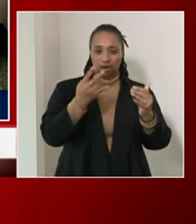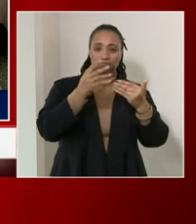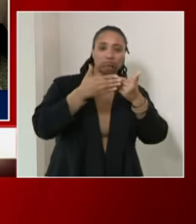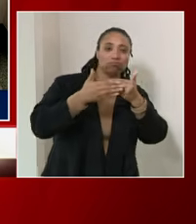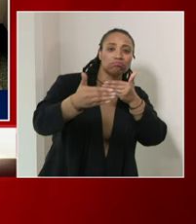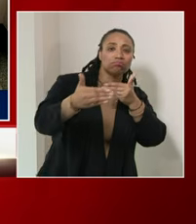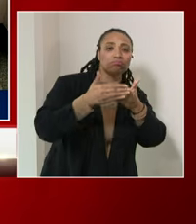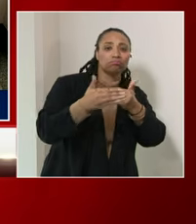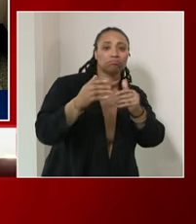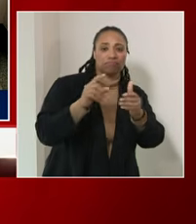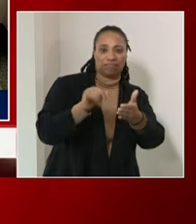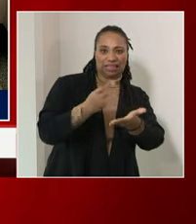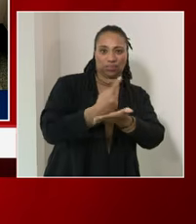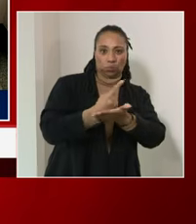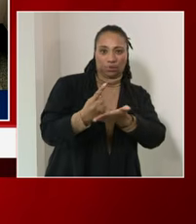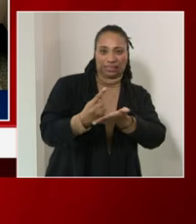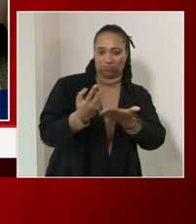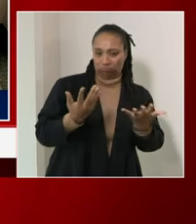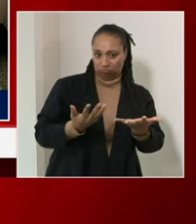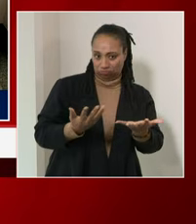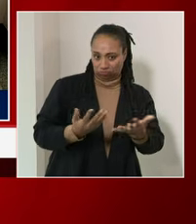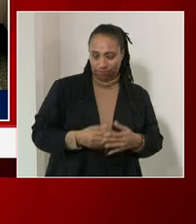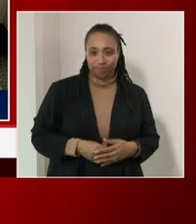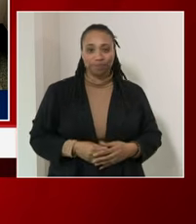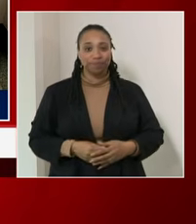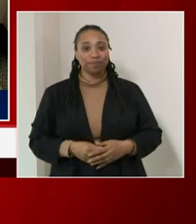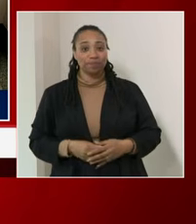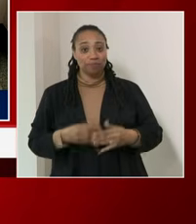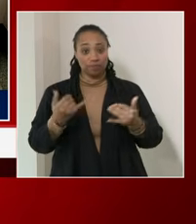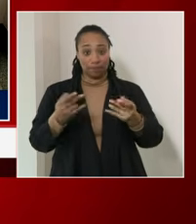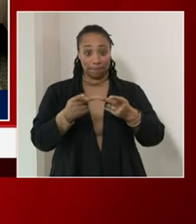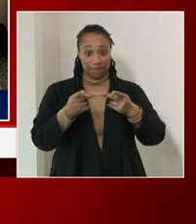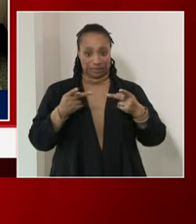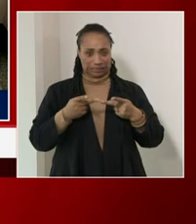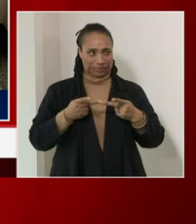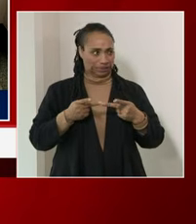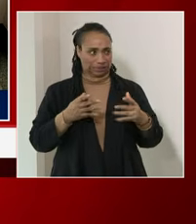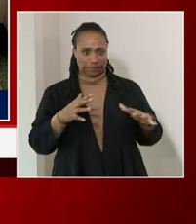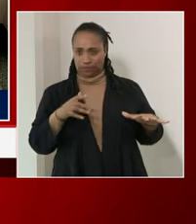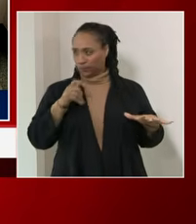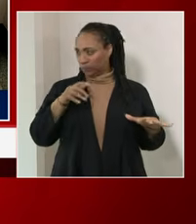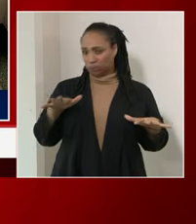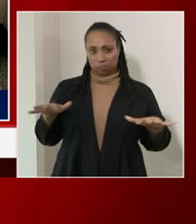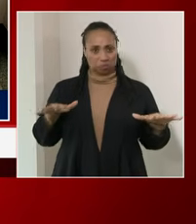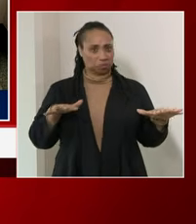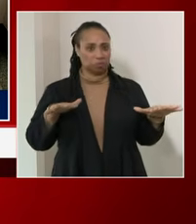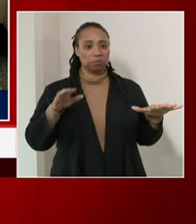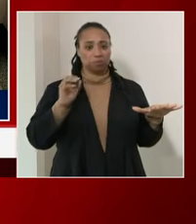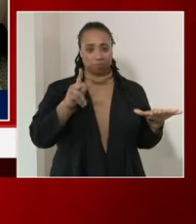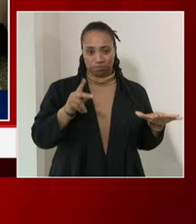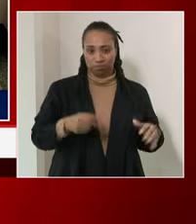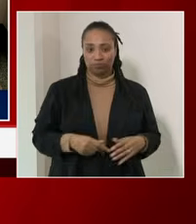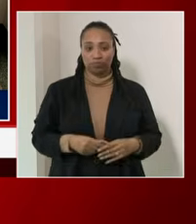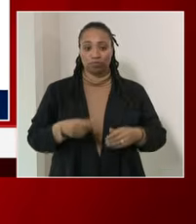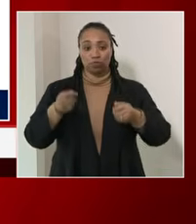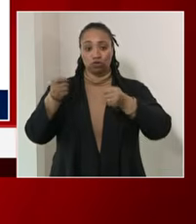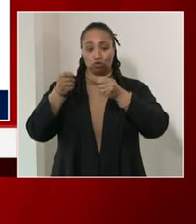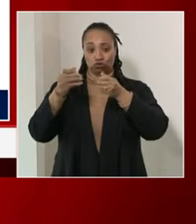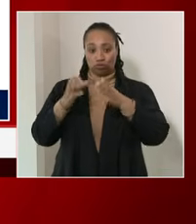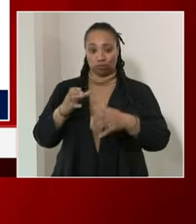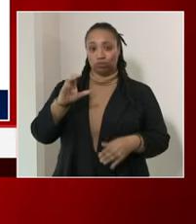moving forward. So let me ask Clint Osborne from HCMA to talk a little bit about this week's forecast.